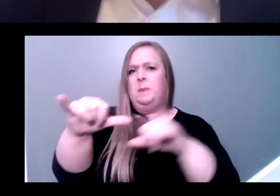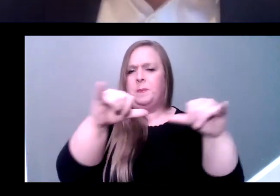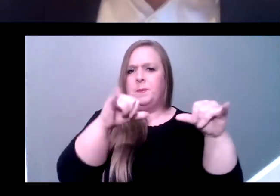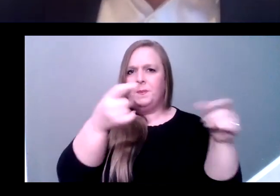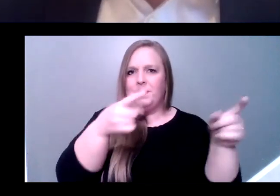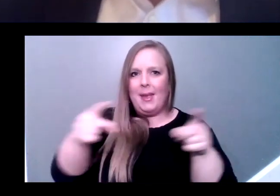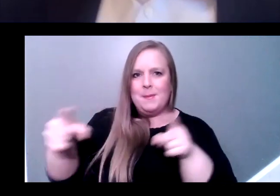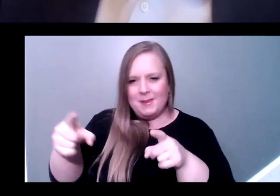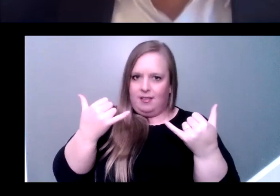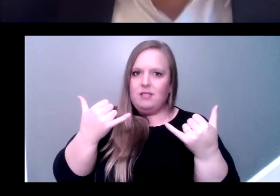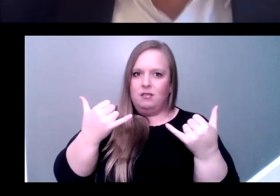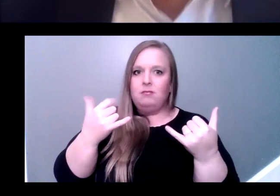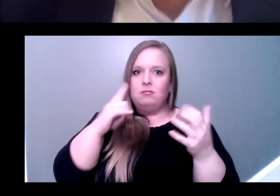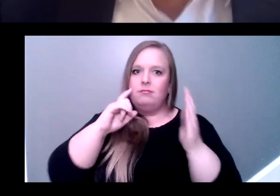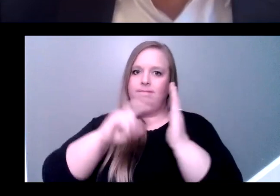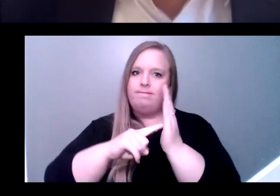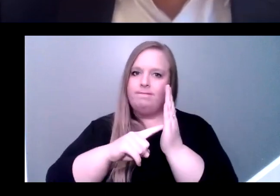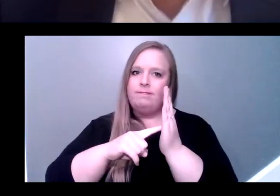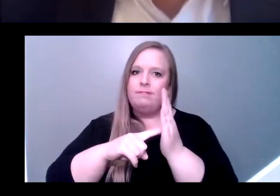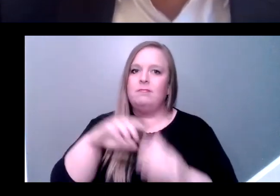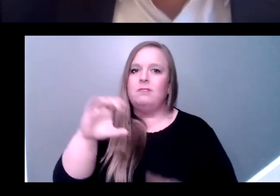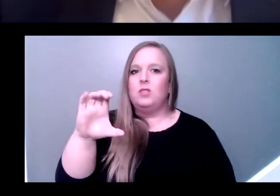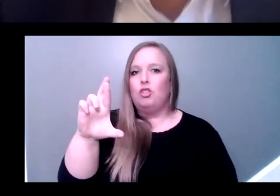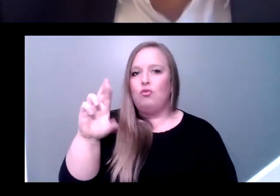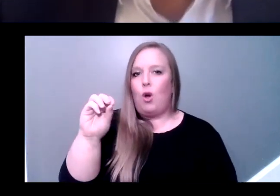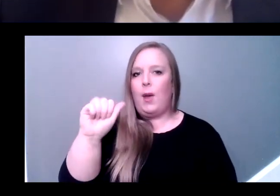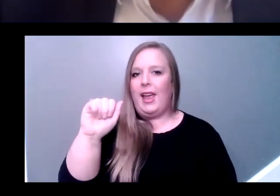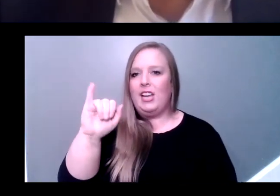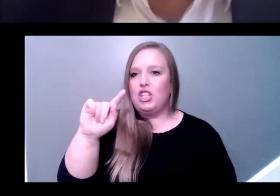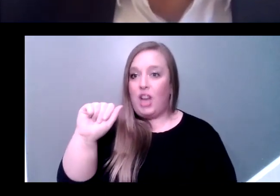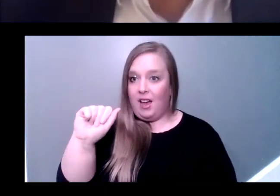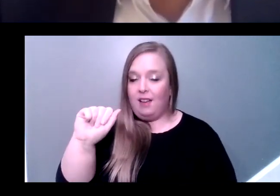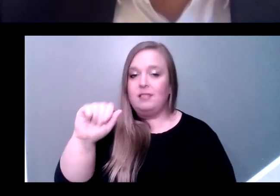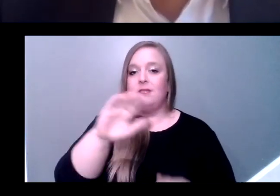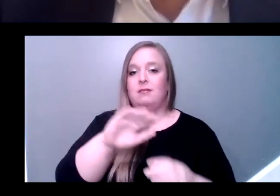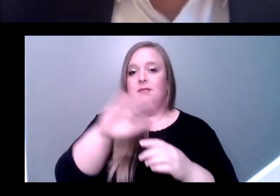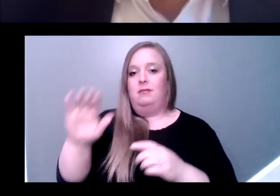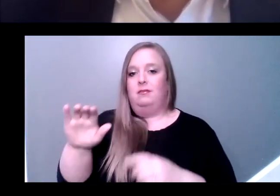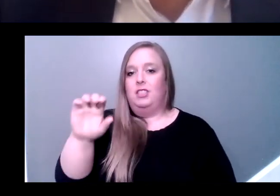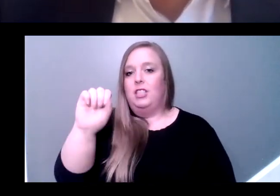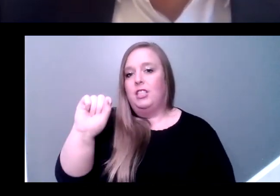let me move forward. First of all, I want to point out on the map